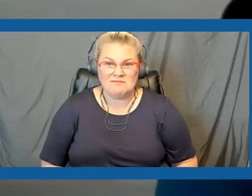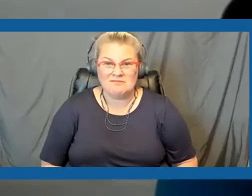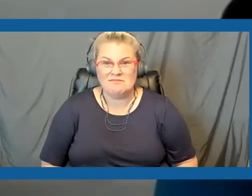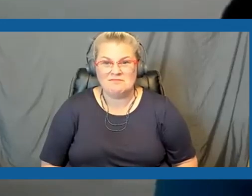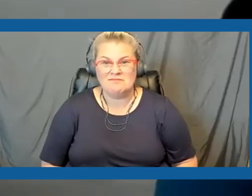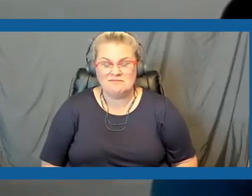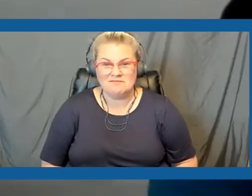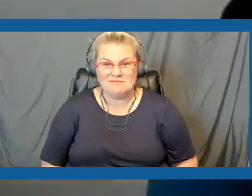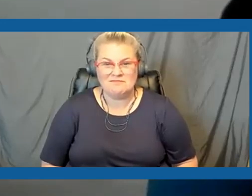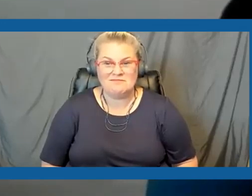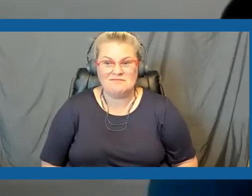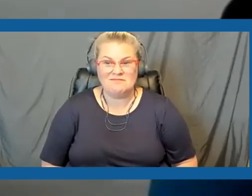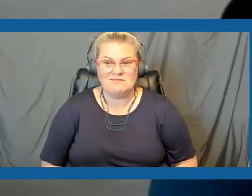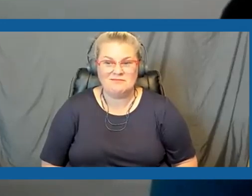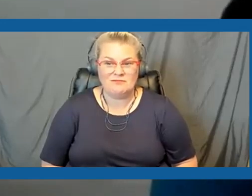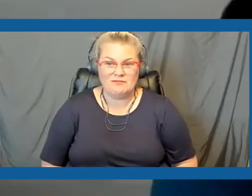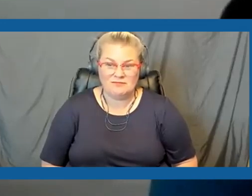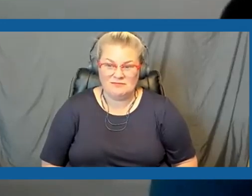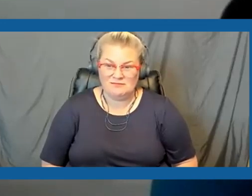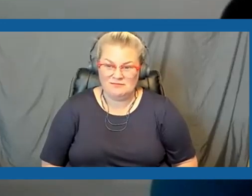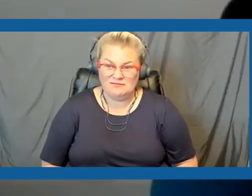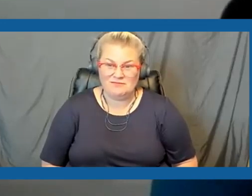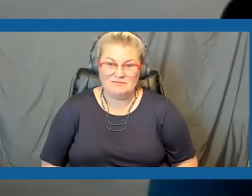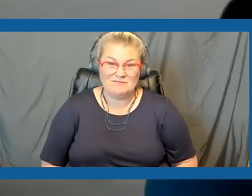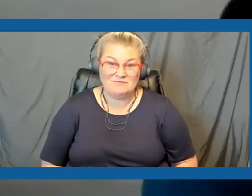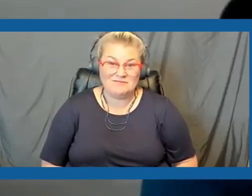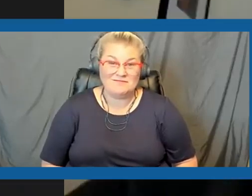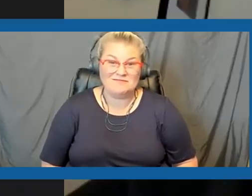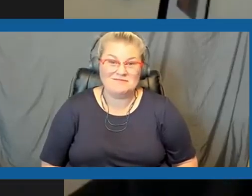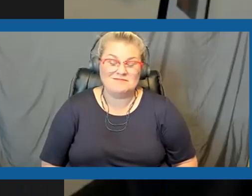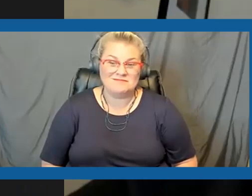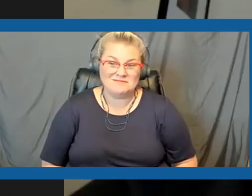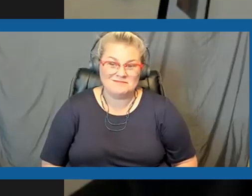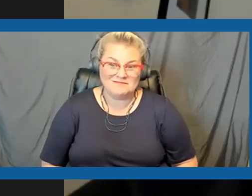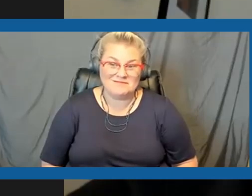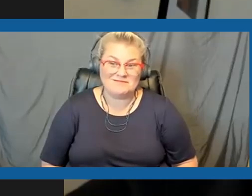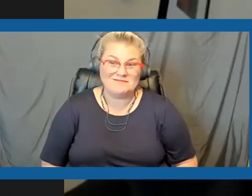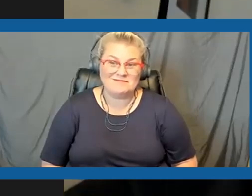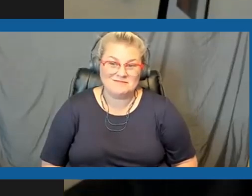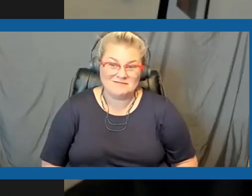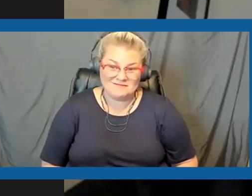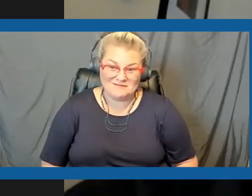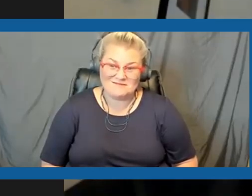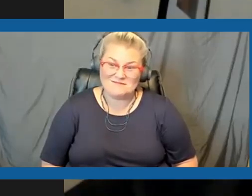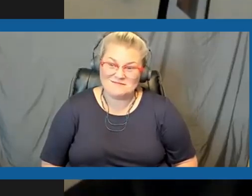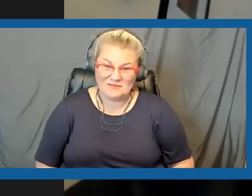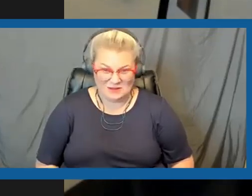there. So I tell them, if we're not on there, then we're on the menu. Yes. So I agree